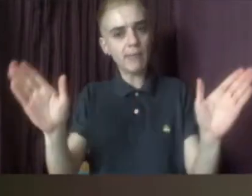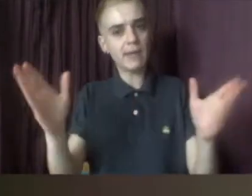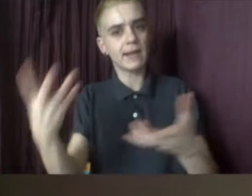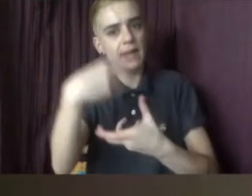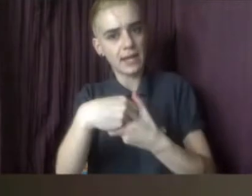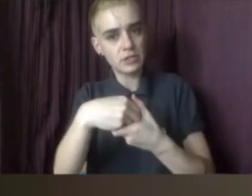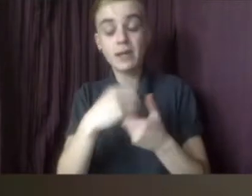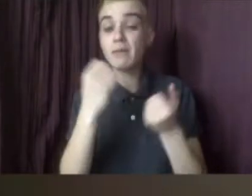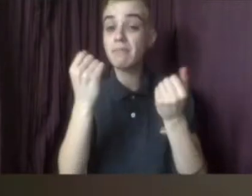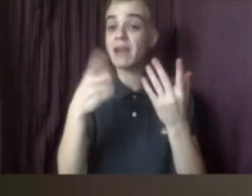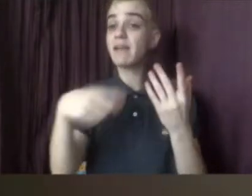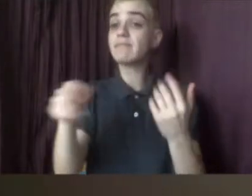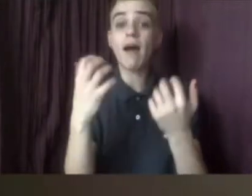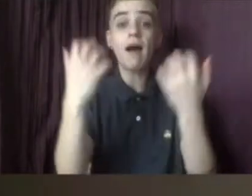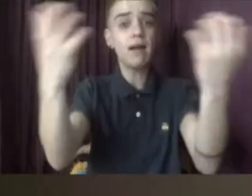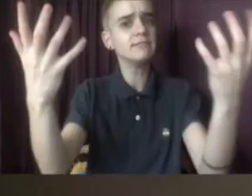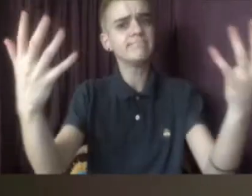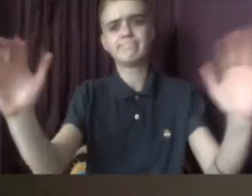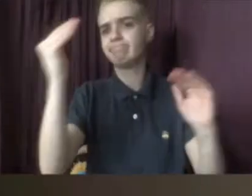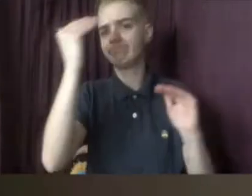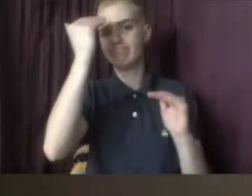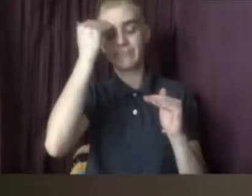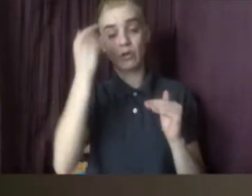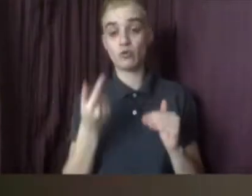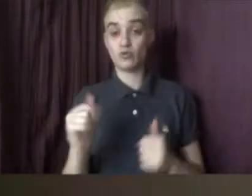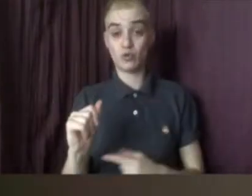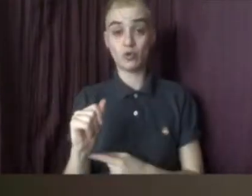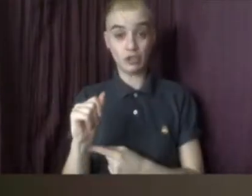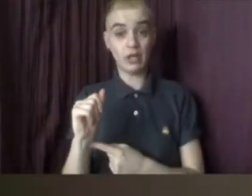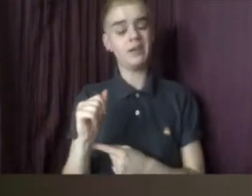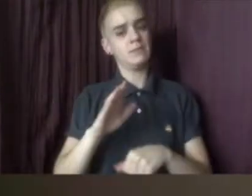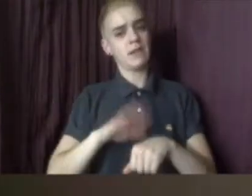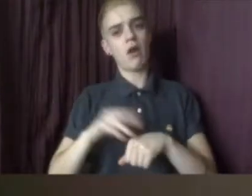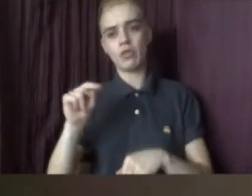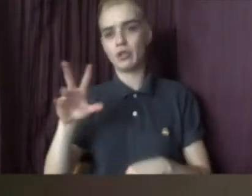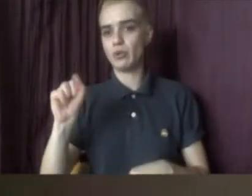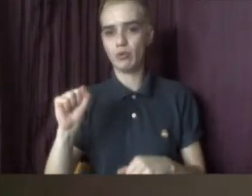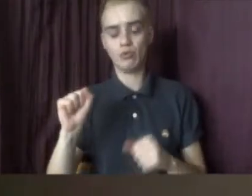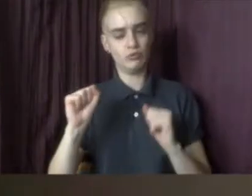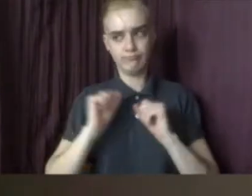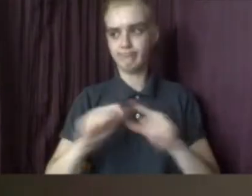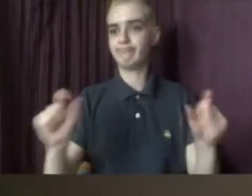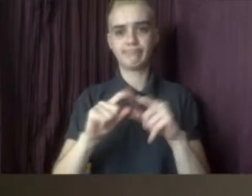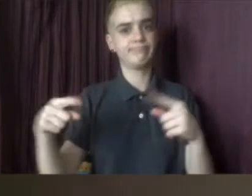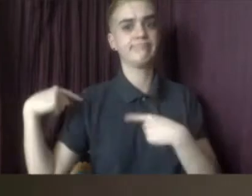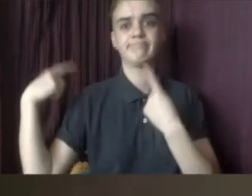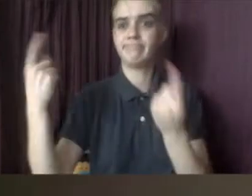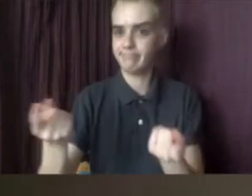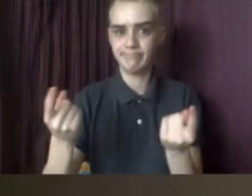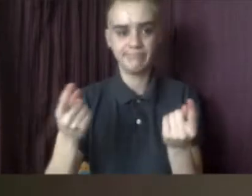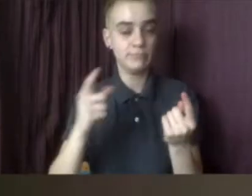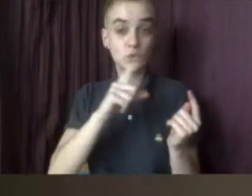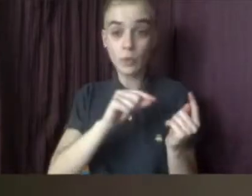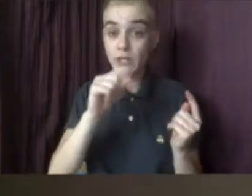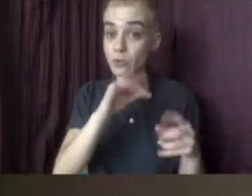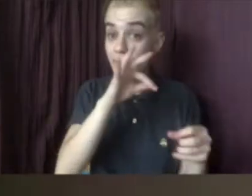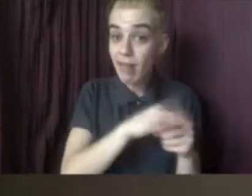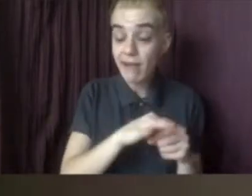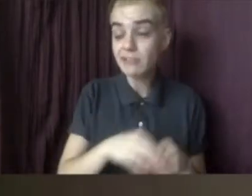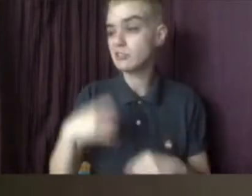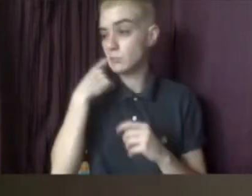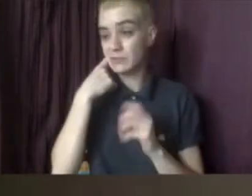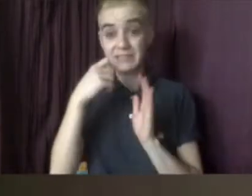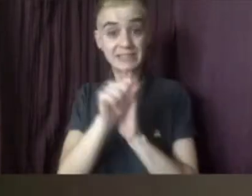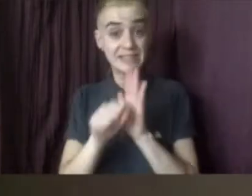for why defending voting rights is so important. So in no particular order, I'd love to hear from you a bit about